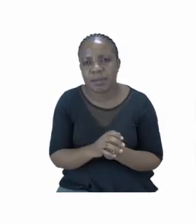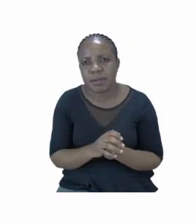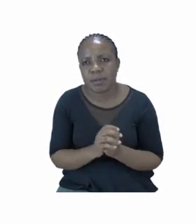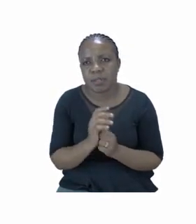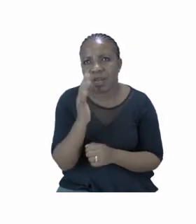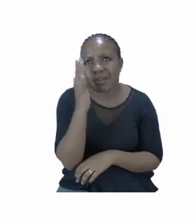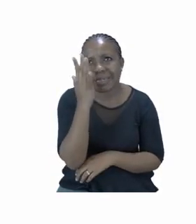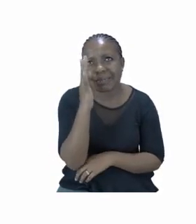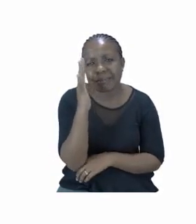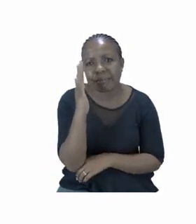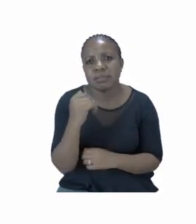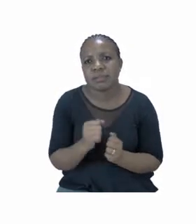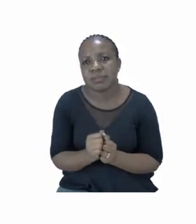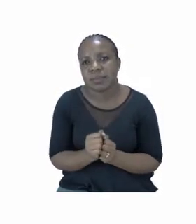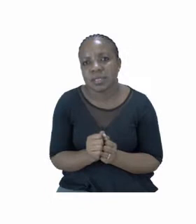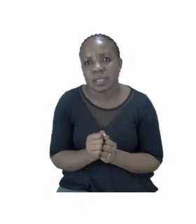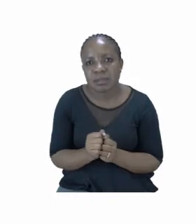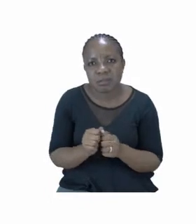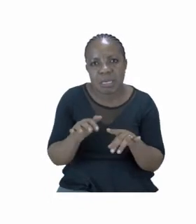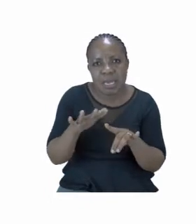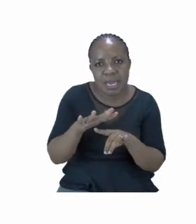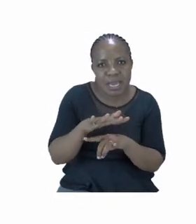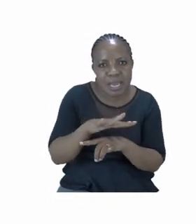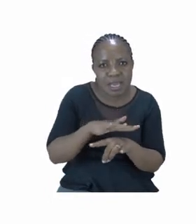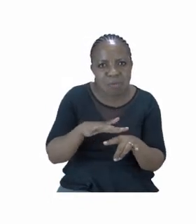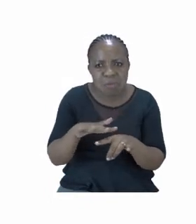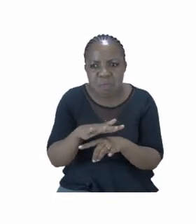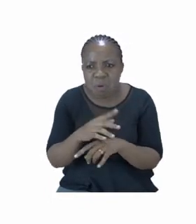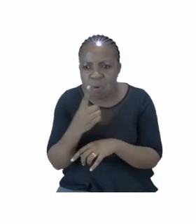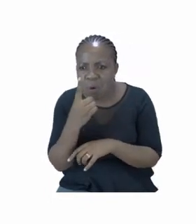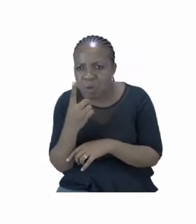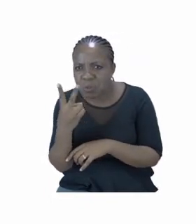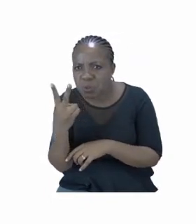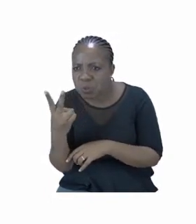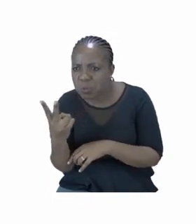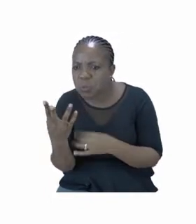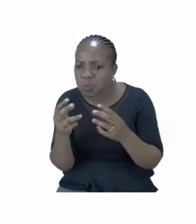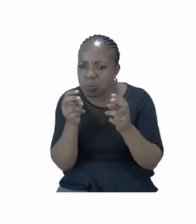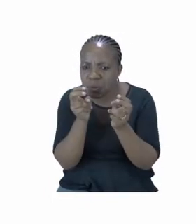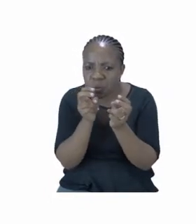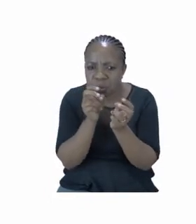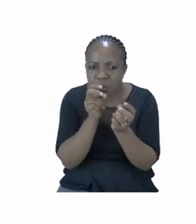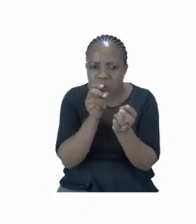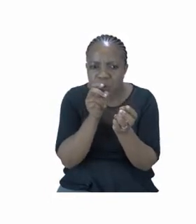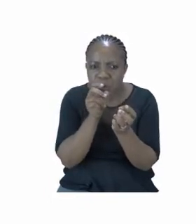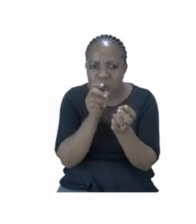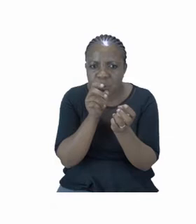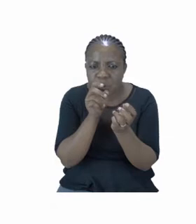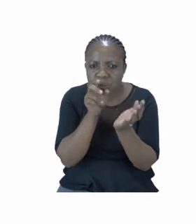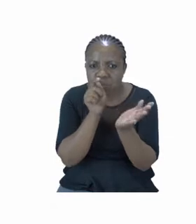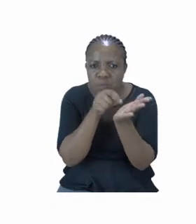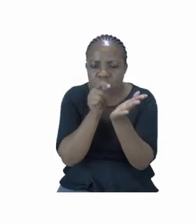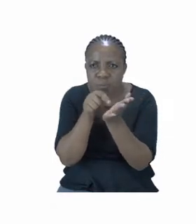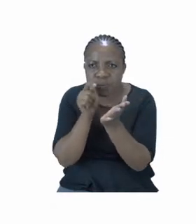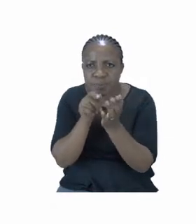also an animal, or maybe two, including the birds. It is your job to color this